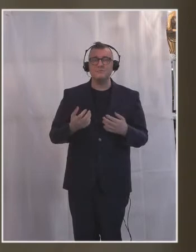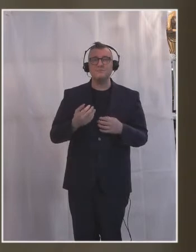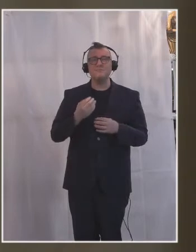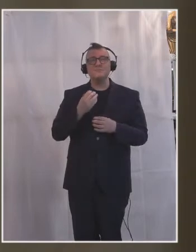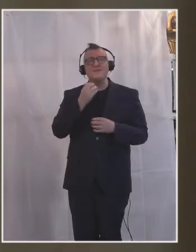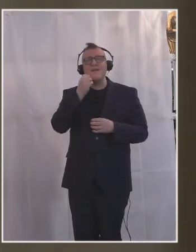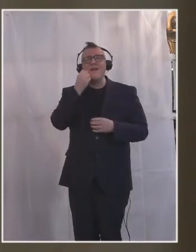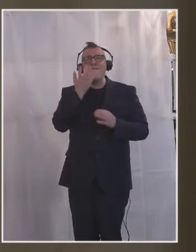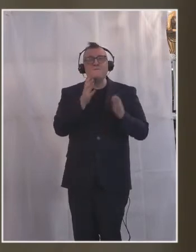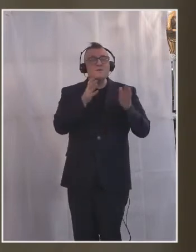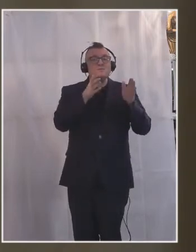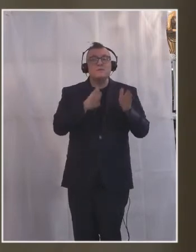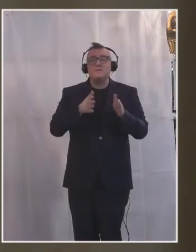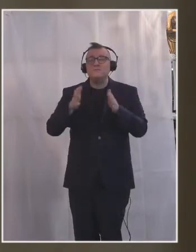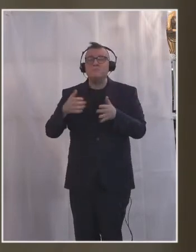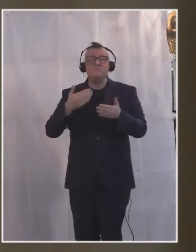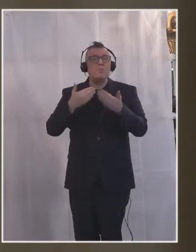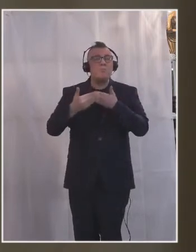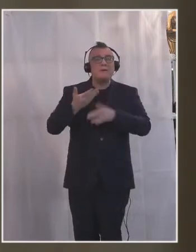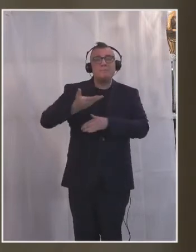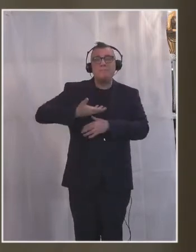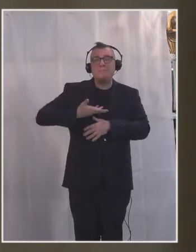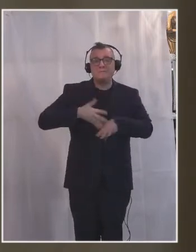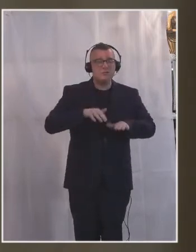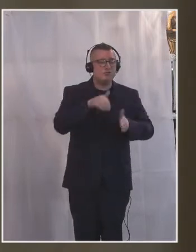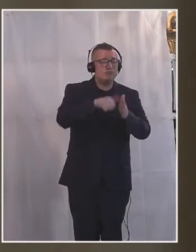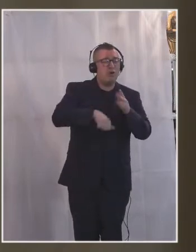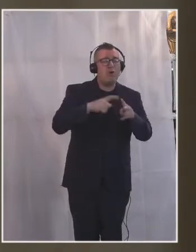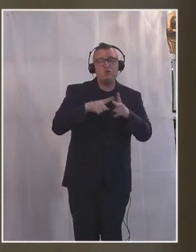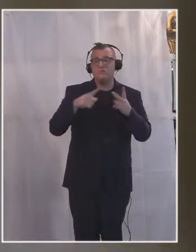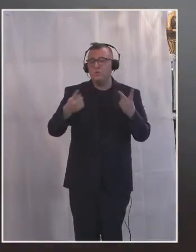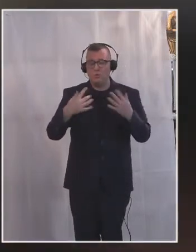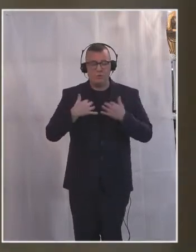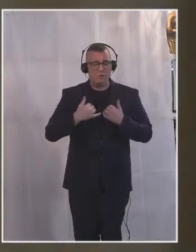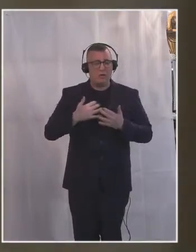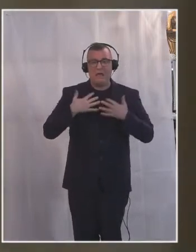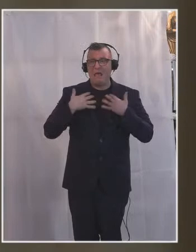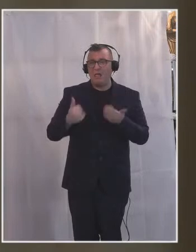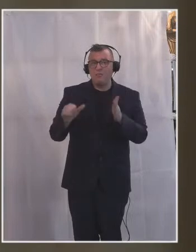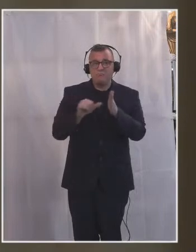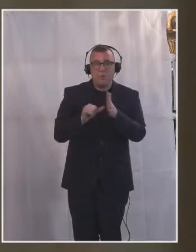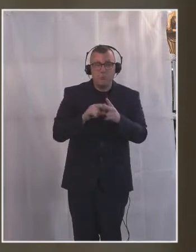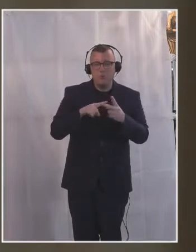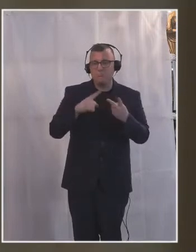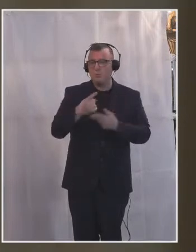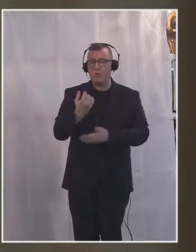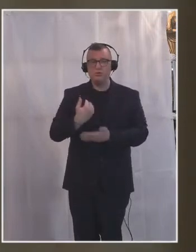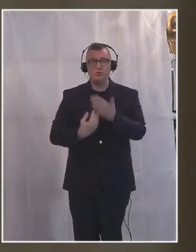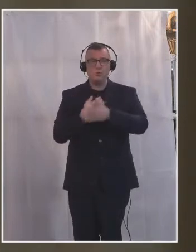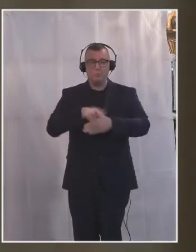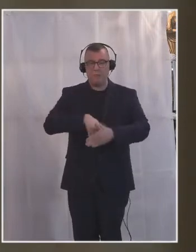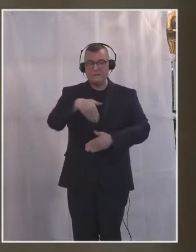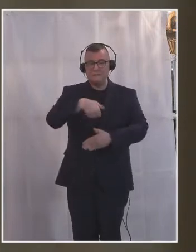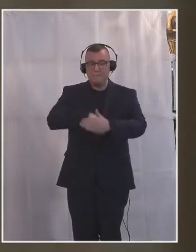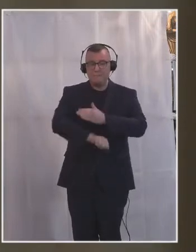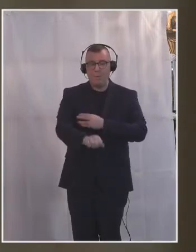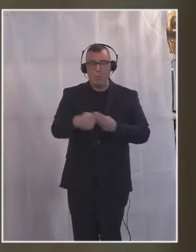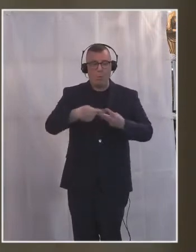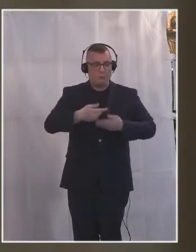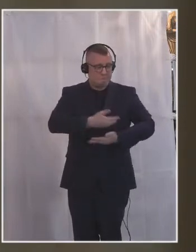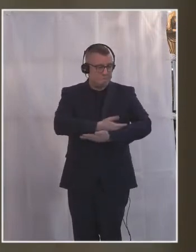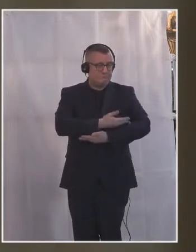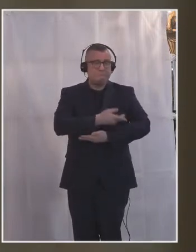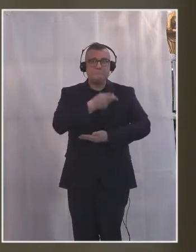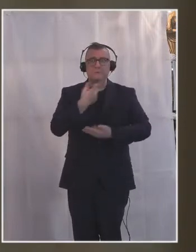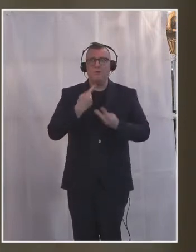in, whether it's just starting a business or going through a major health challenge or becoming a new mum or being more or less financially